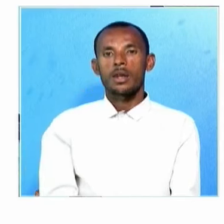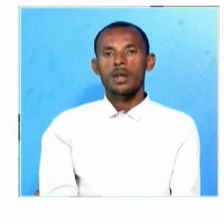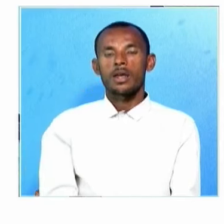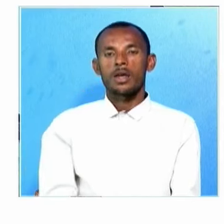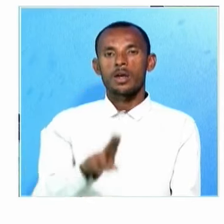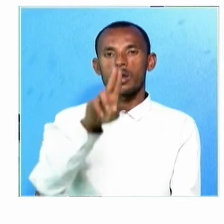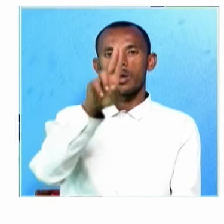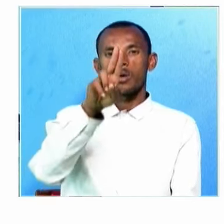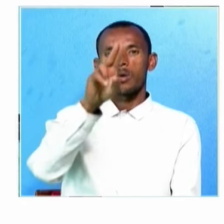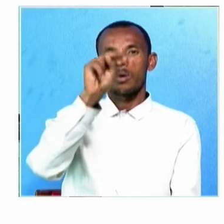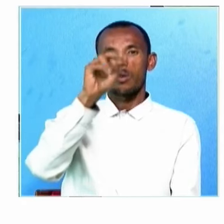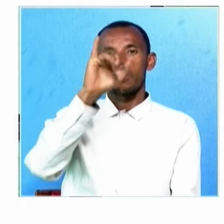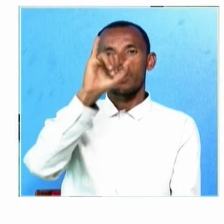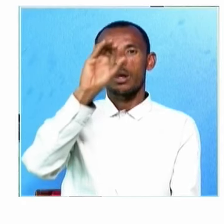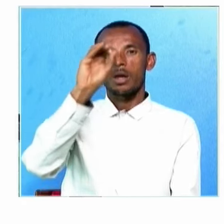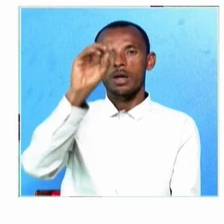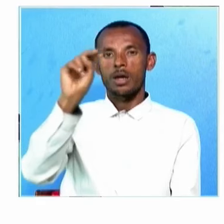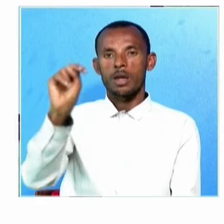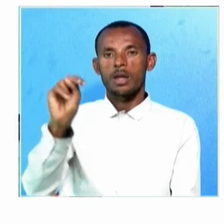Union of